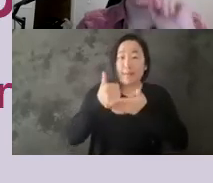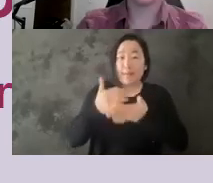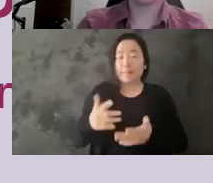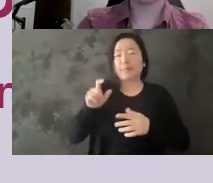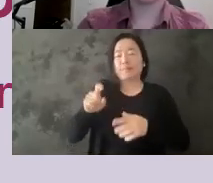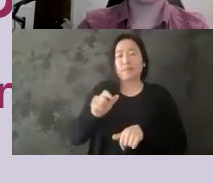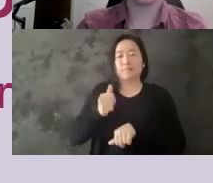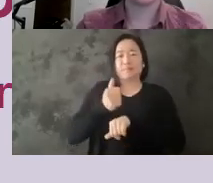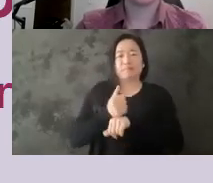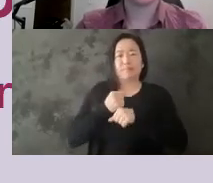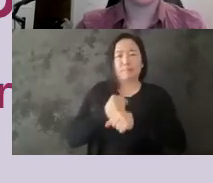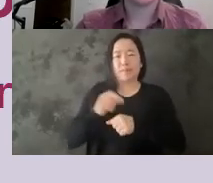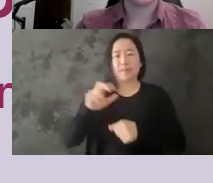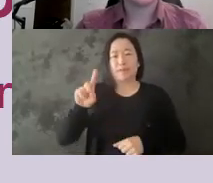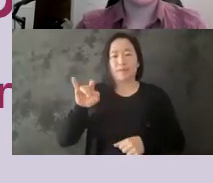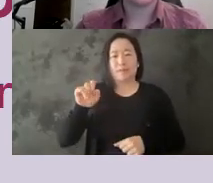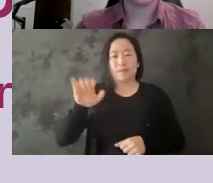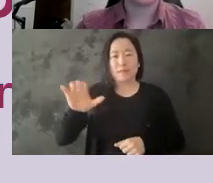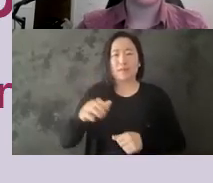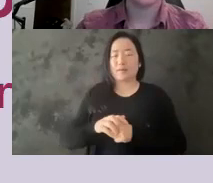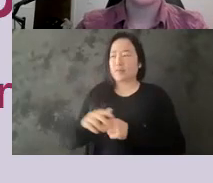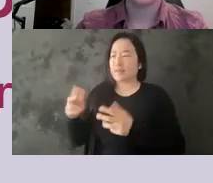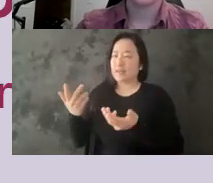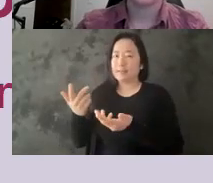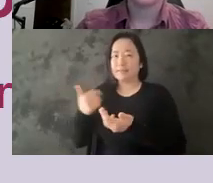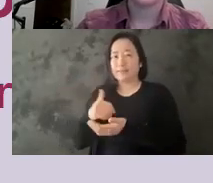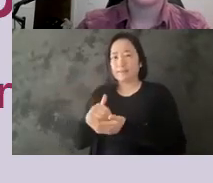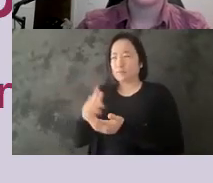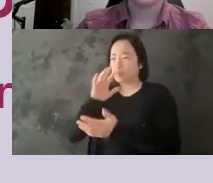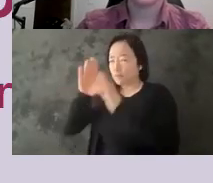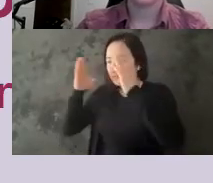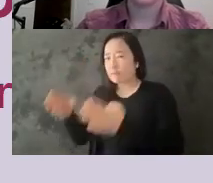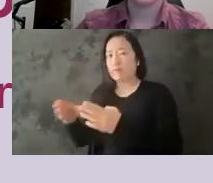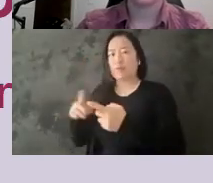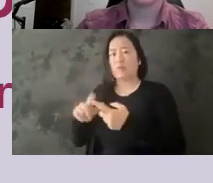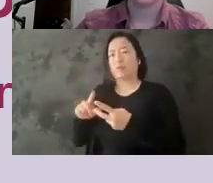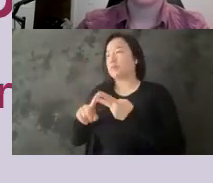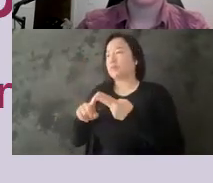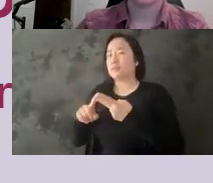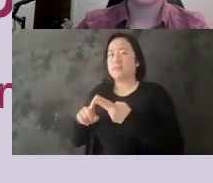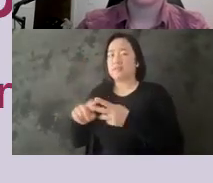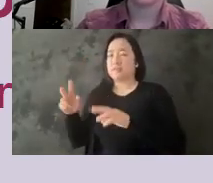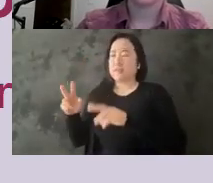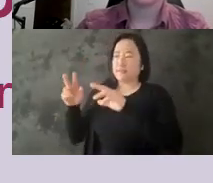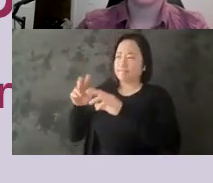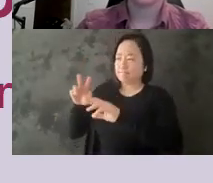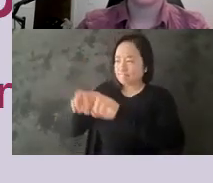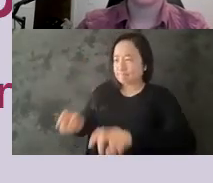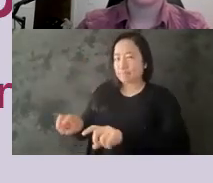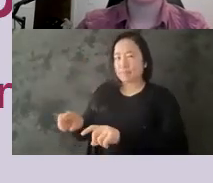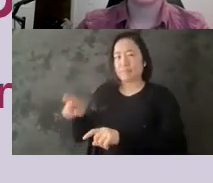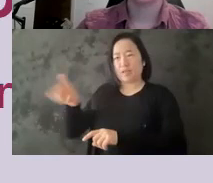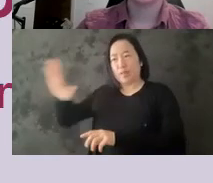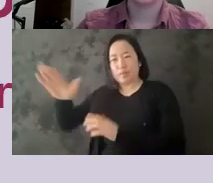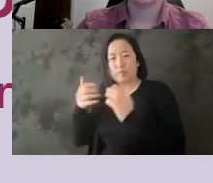explores, validates, and centers the survivor's strengths, because if they've been told for a really long time that they can't do anything right and